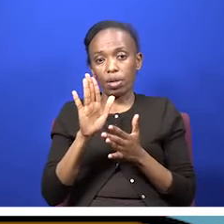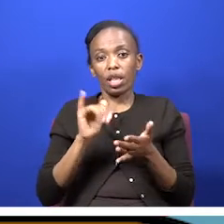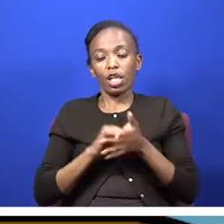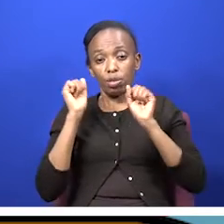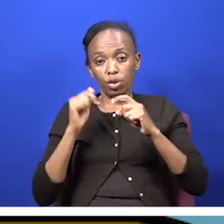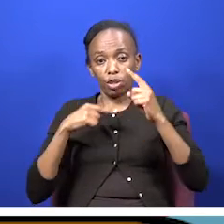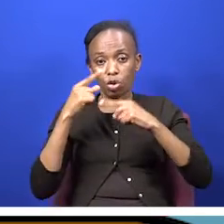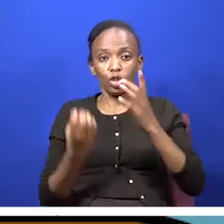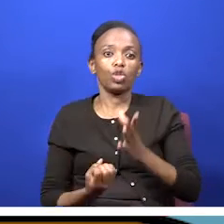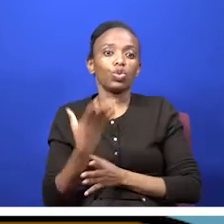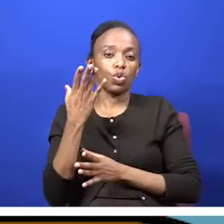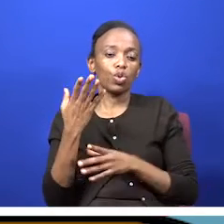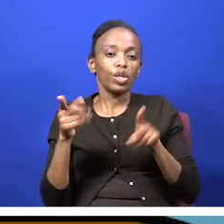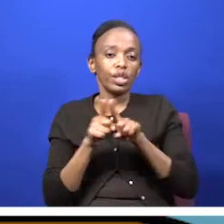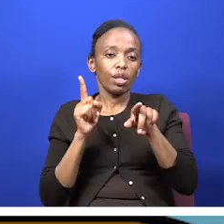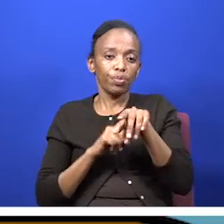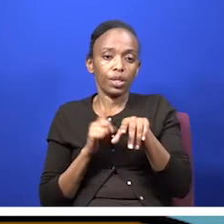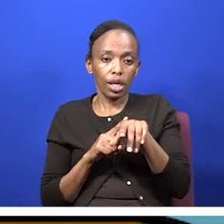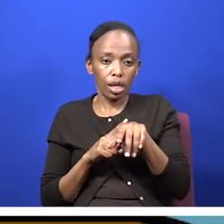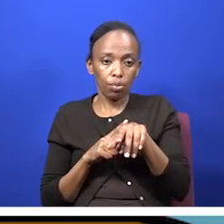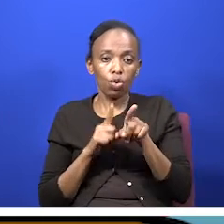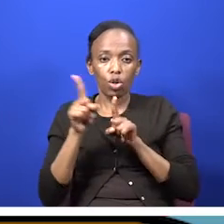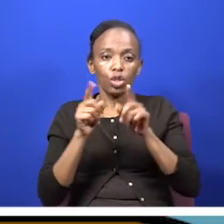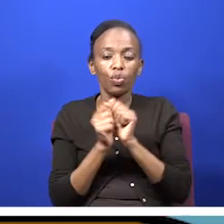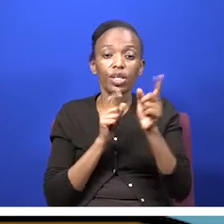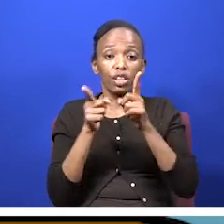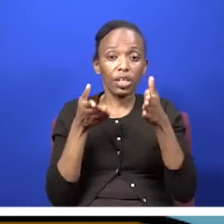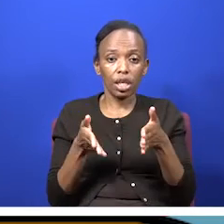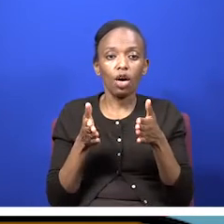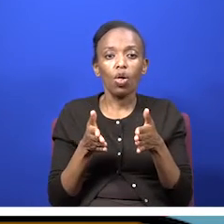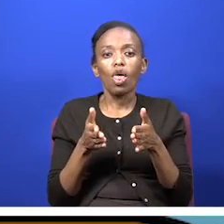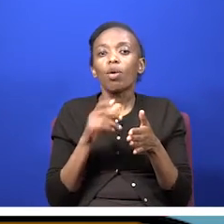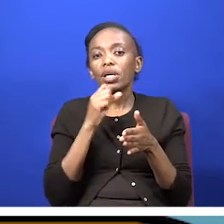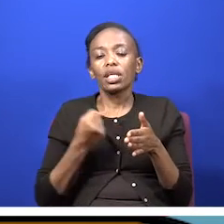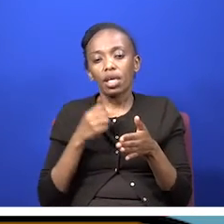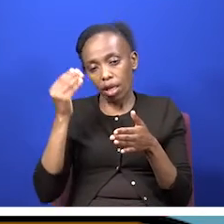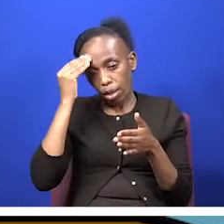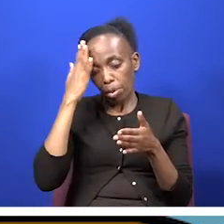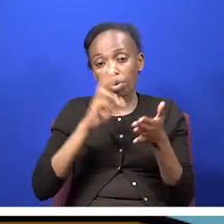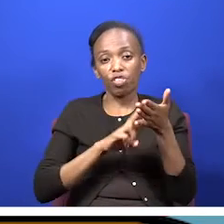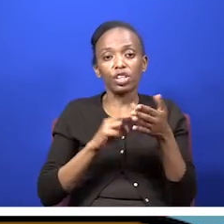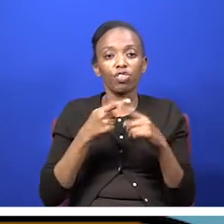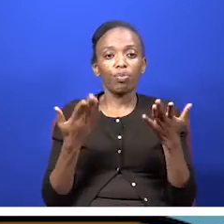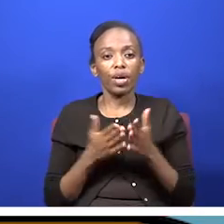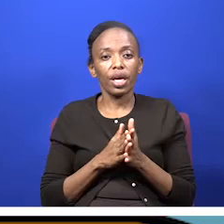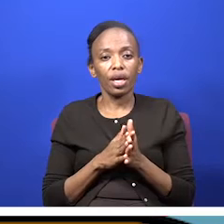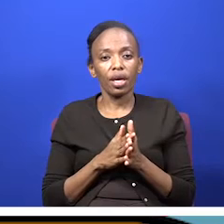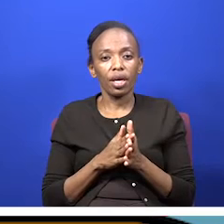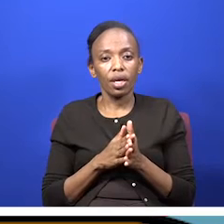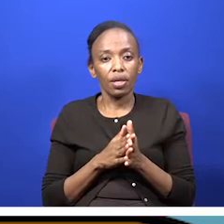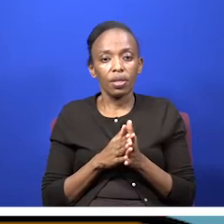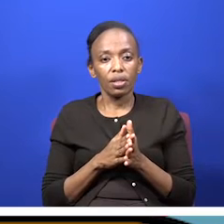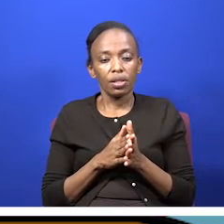Bible that we may continue to grow even as we continue with the safari. So boys and girls, our memory verse for today is from